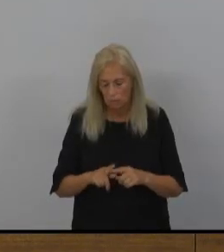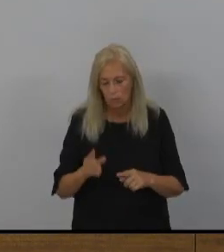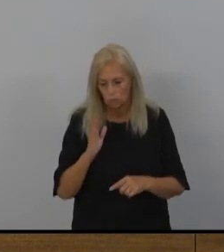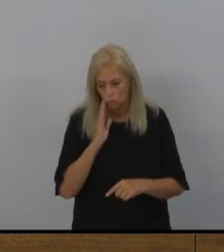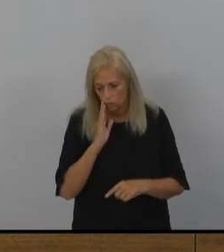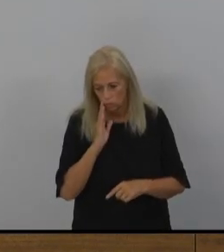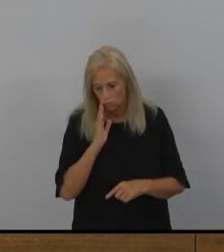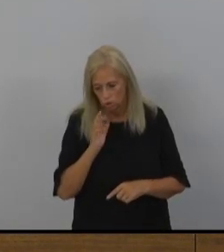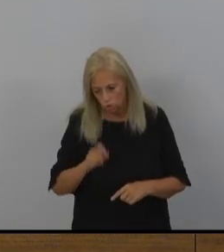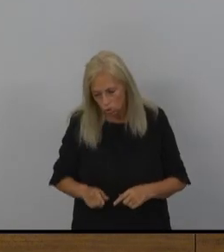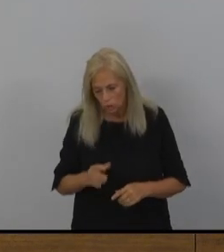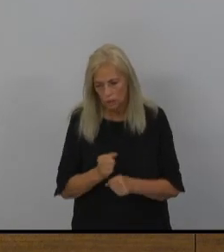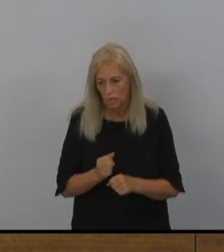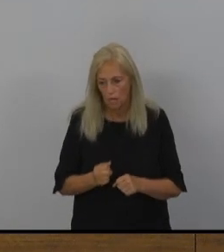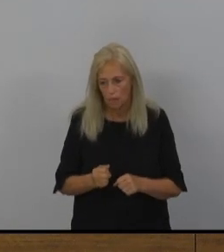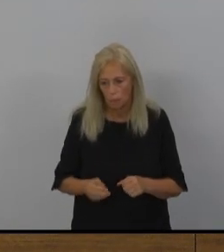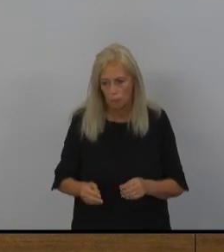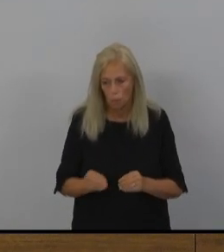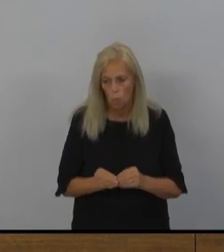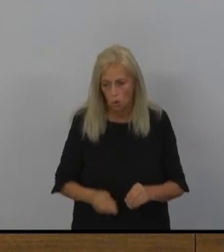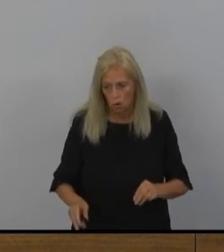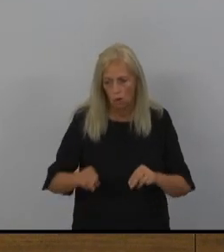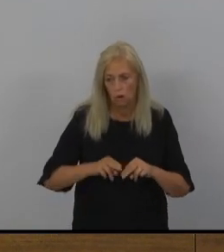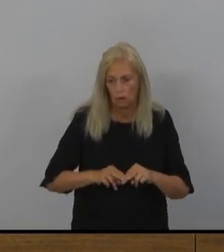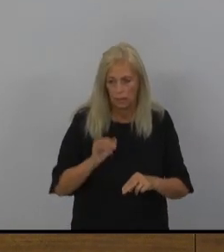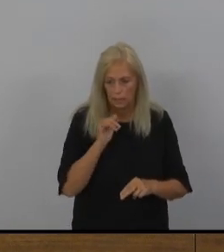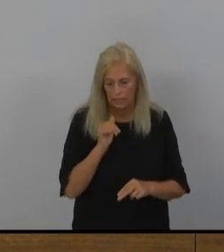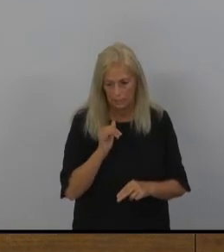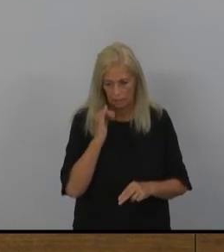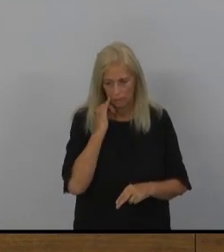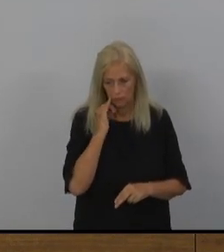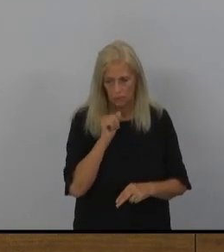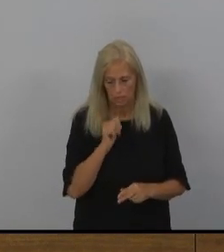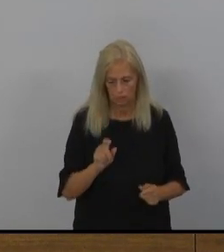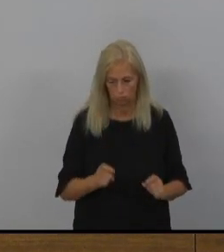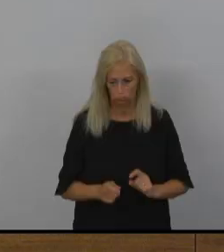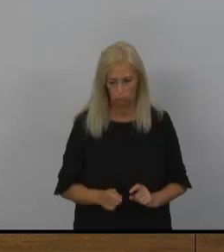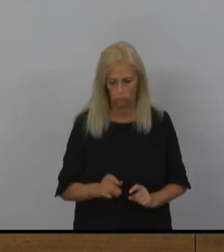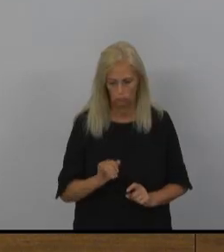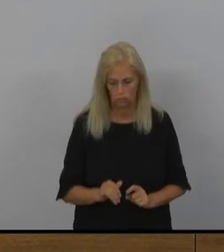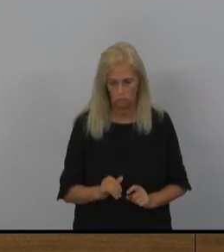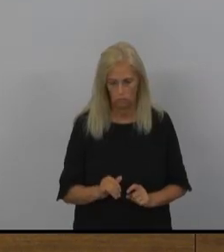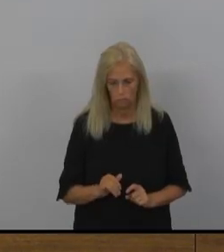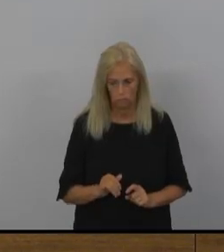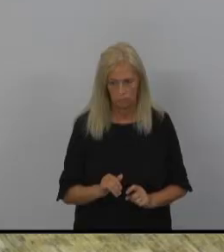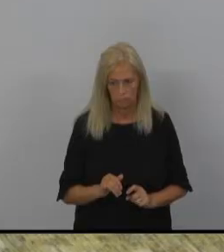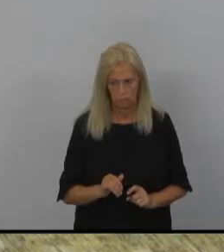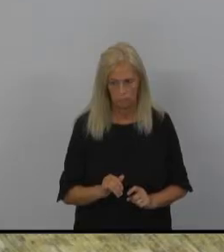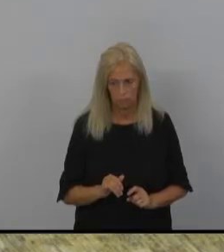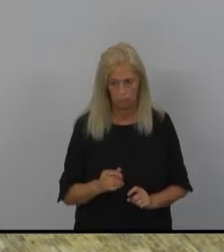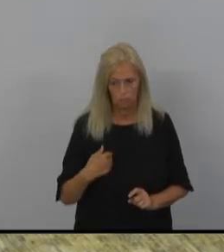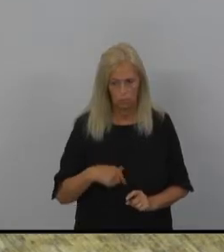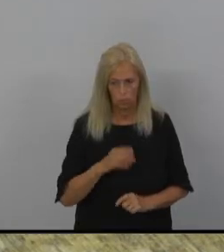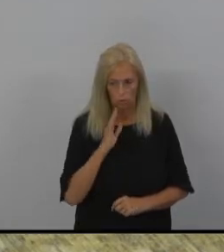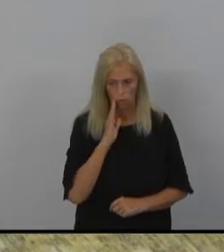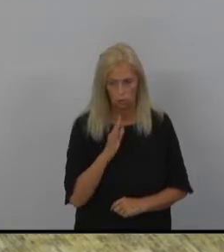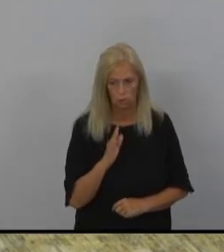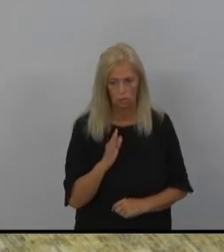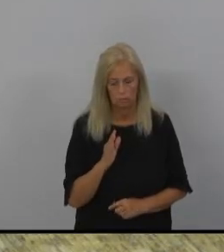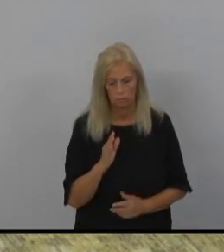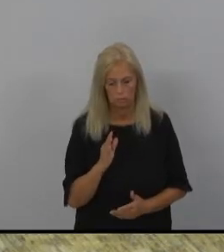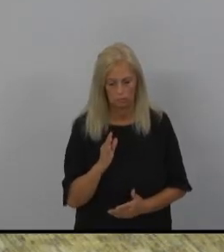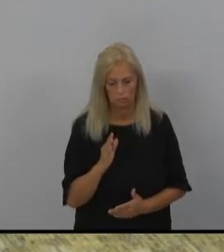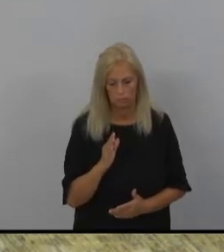gained more had they not decreased that inflationary adjustment on the guaranteed yield. Now, we are getting sort of